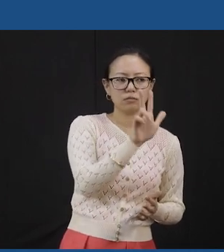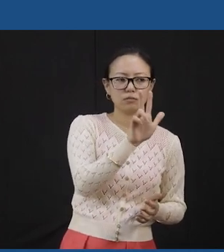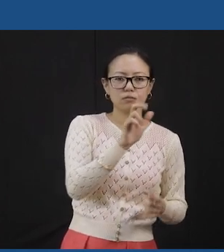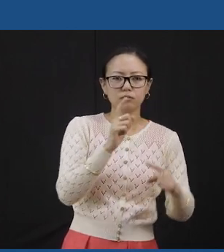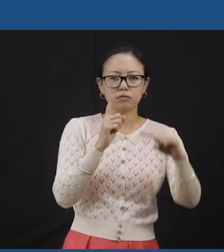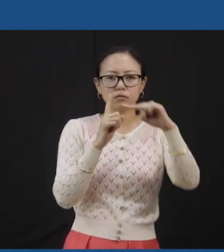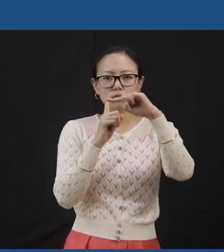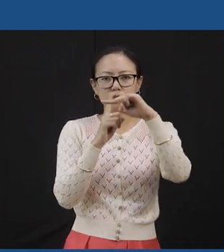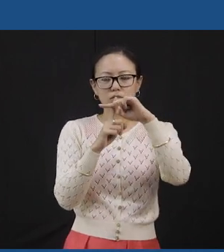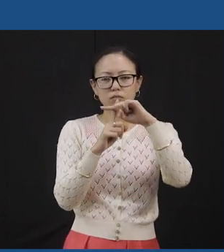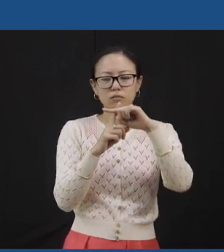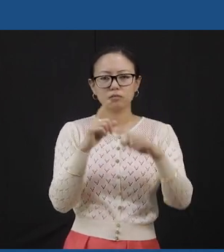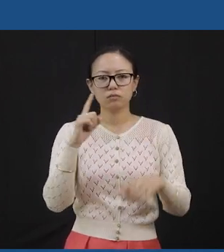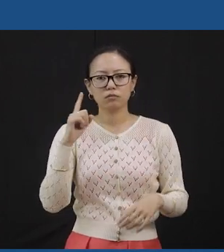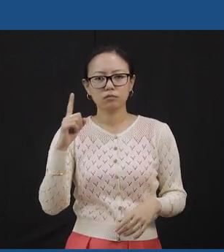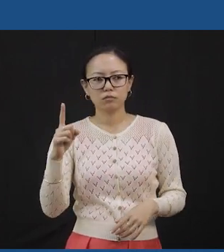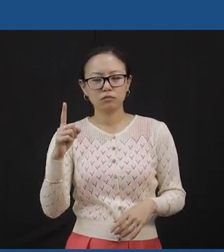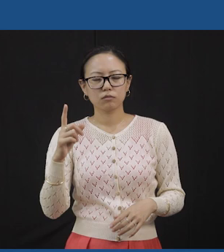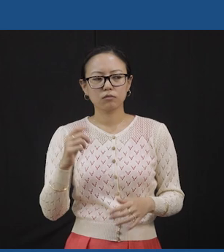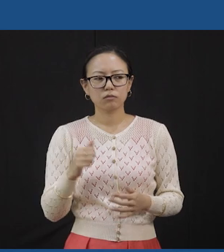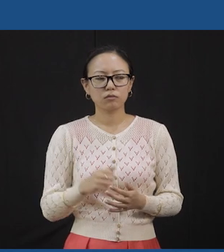place.